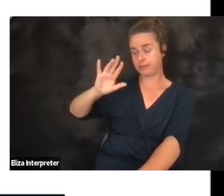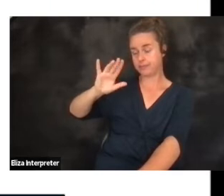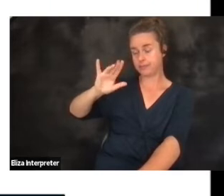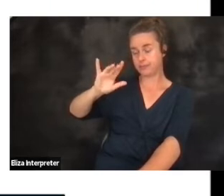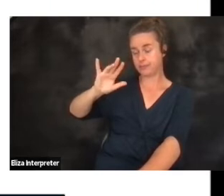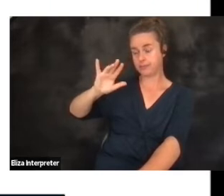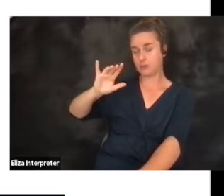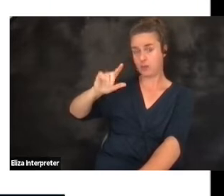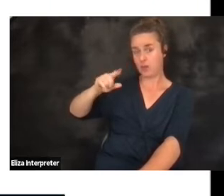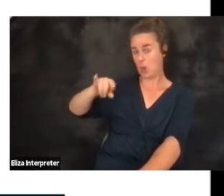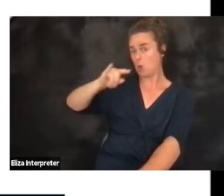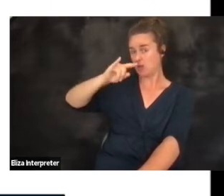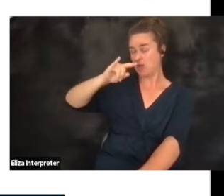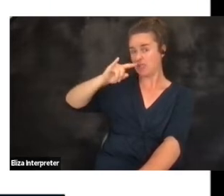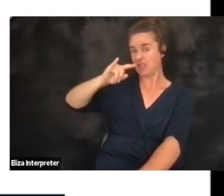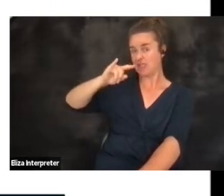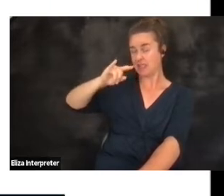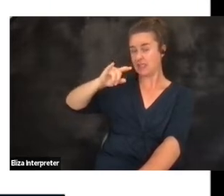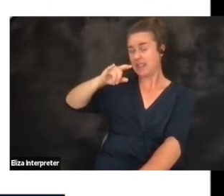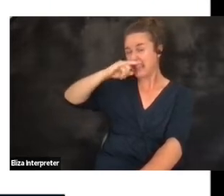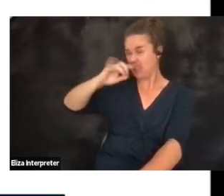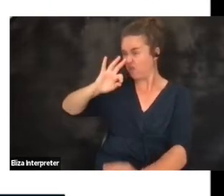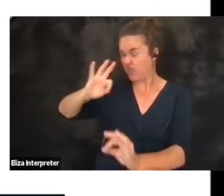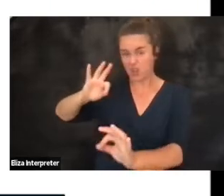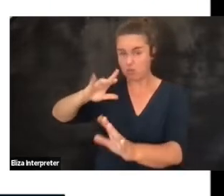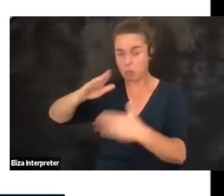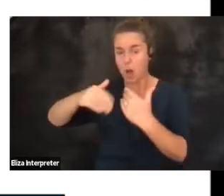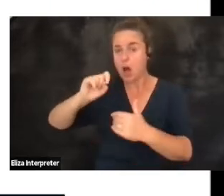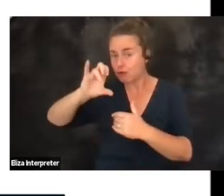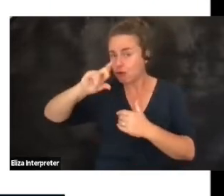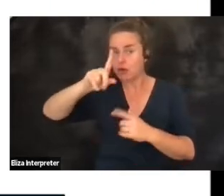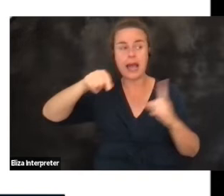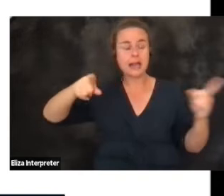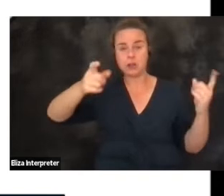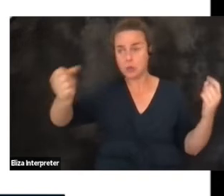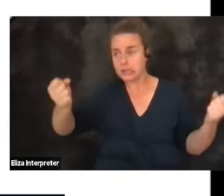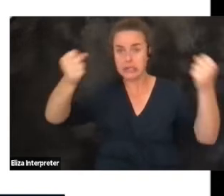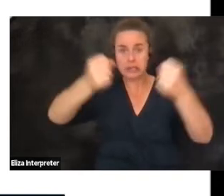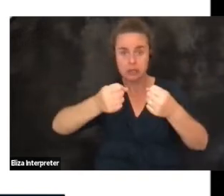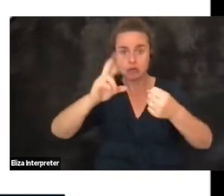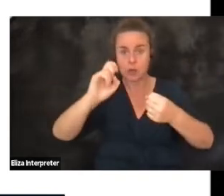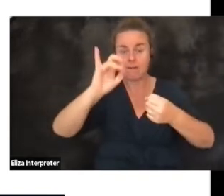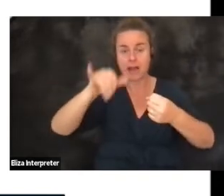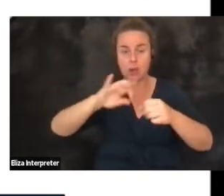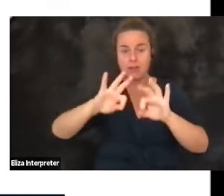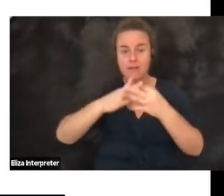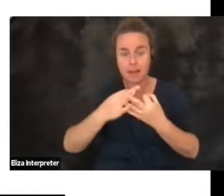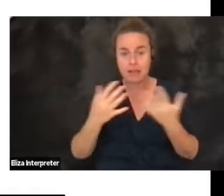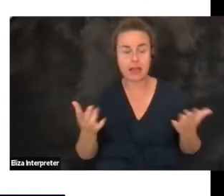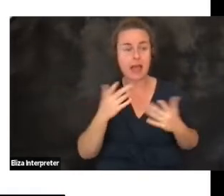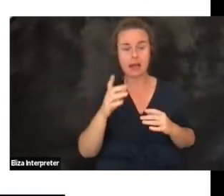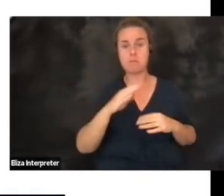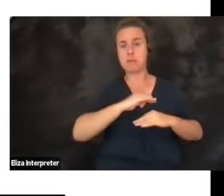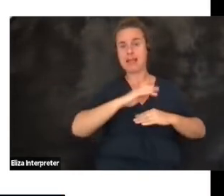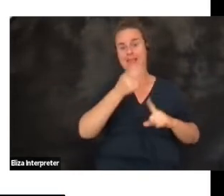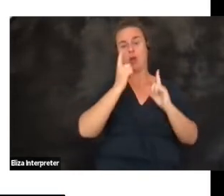getting to where they wanted to go with the meth crisis, with reunifying kids, with having reunification